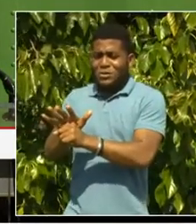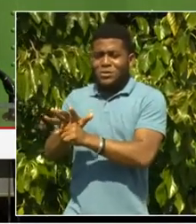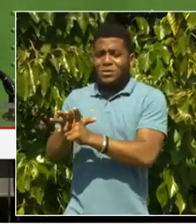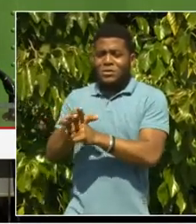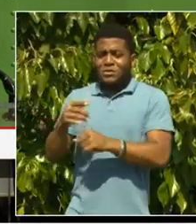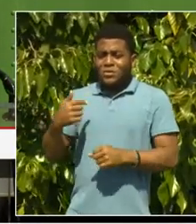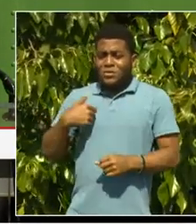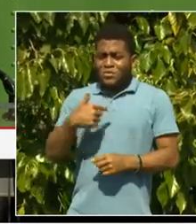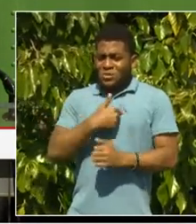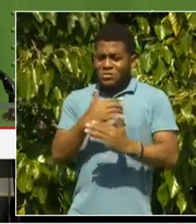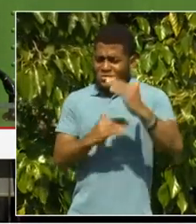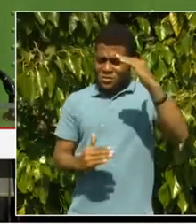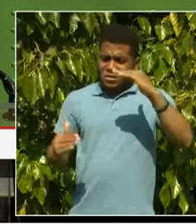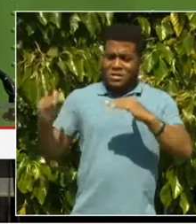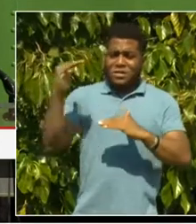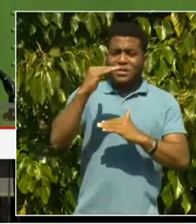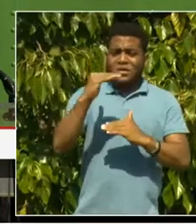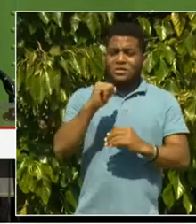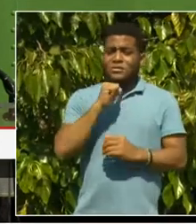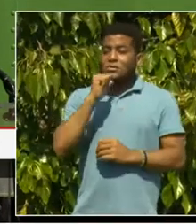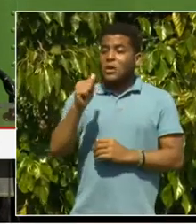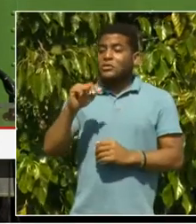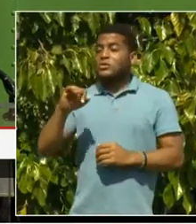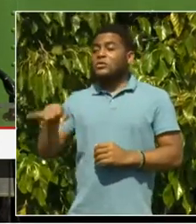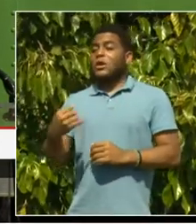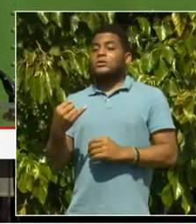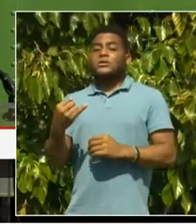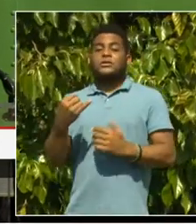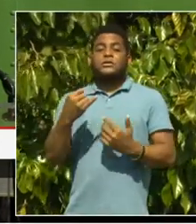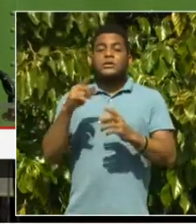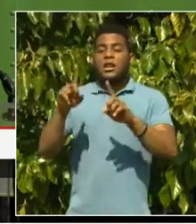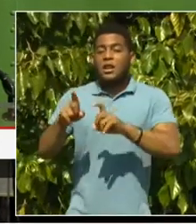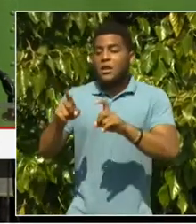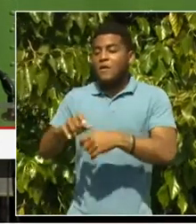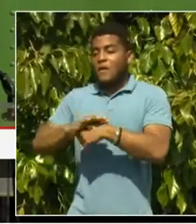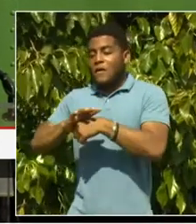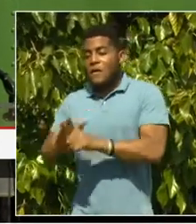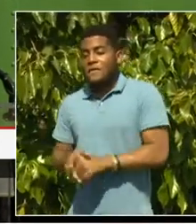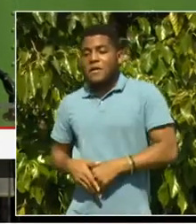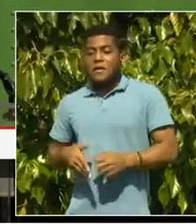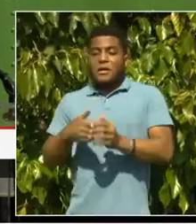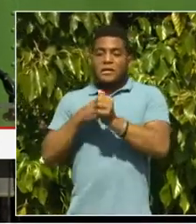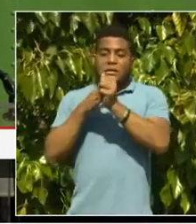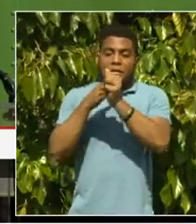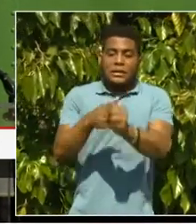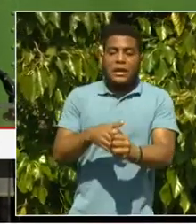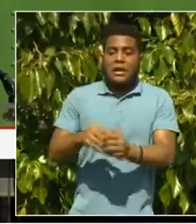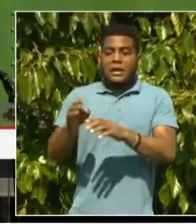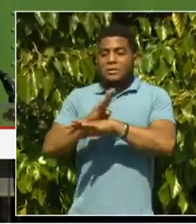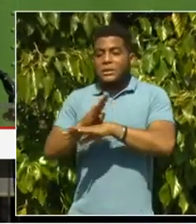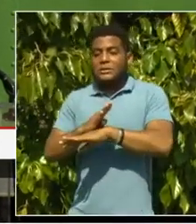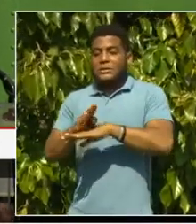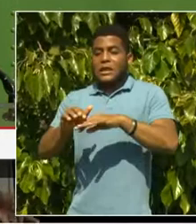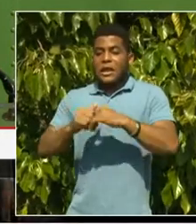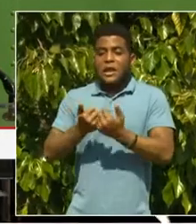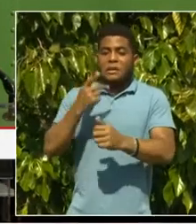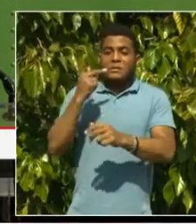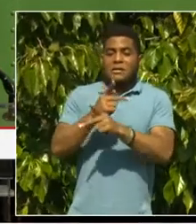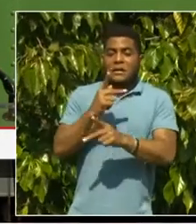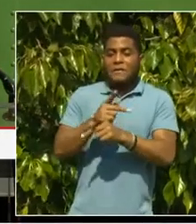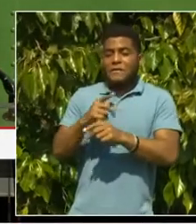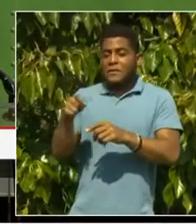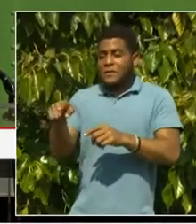got a COVID test or a COVID vaccine or giving guidance to businesses about how to keep people safe. We had to make sure that people